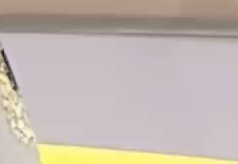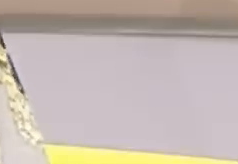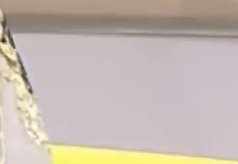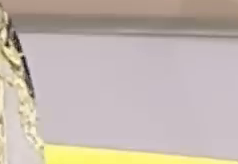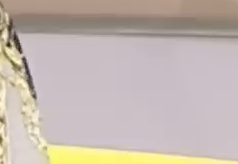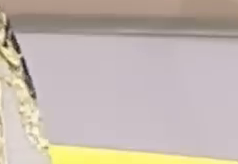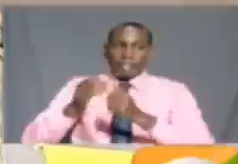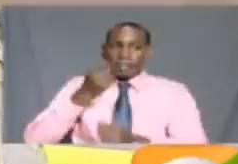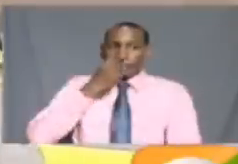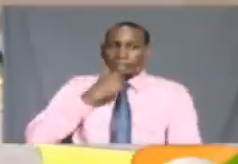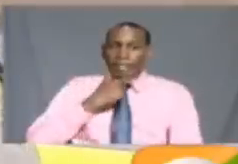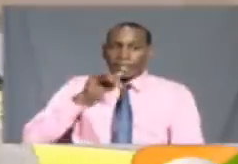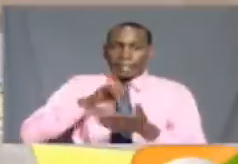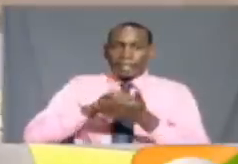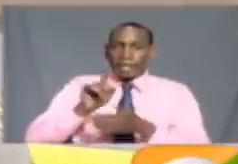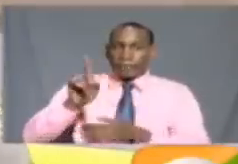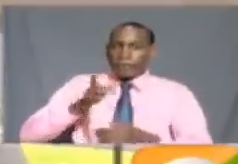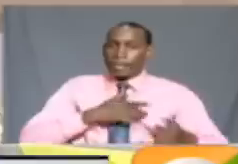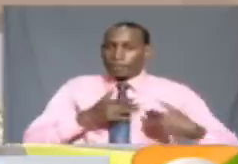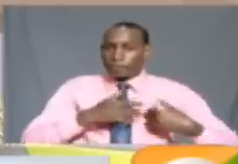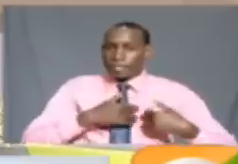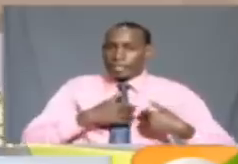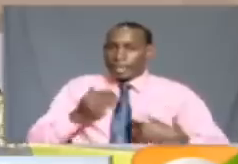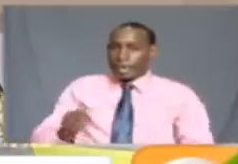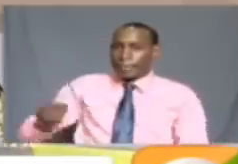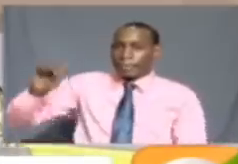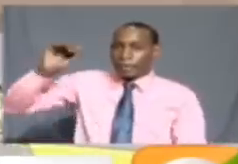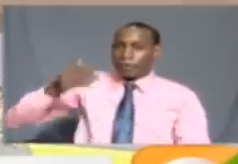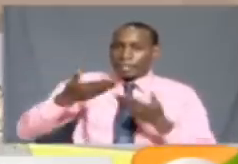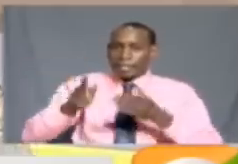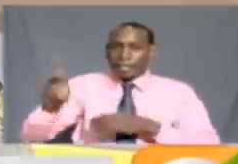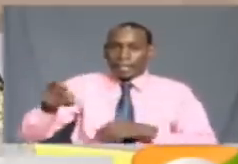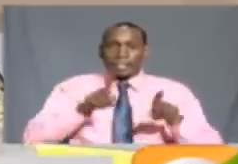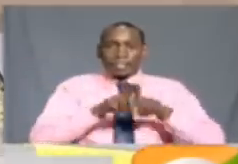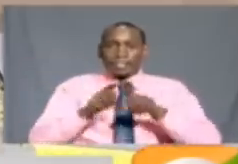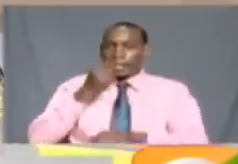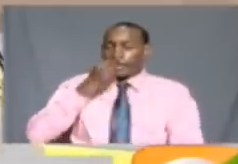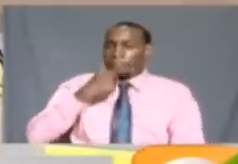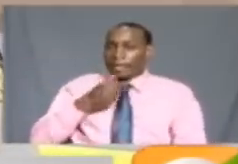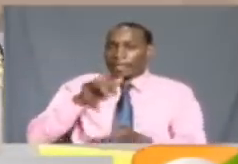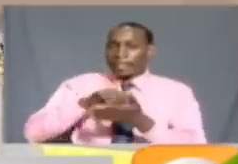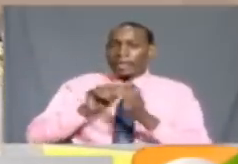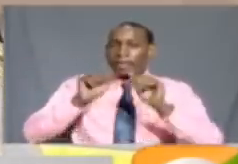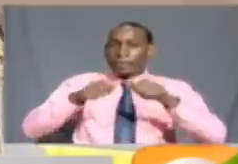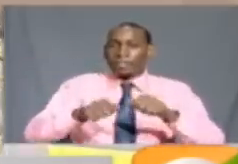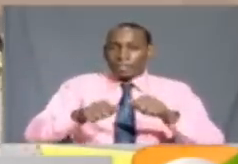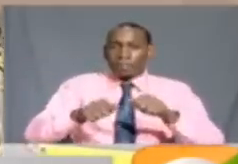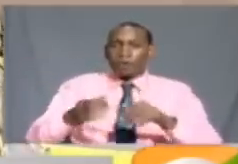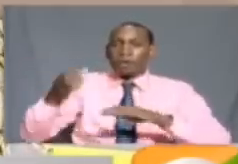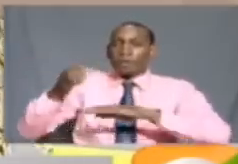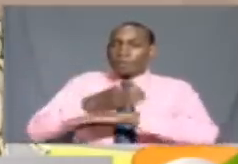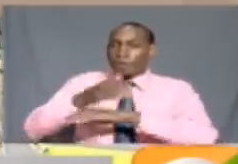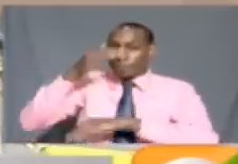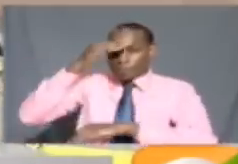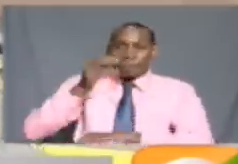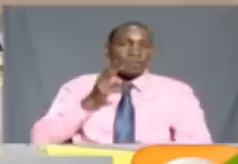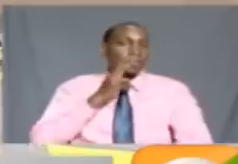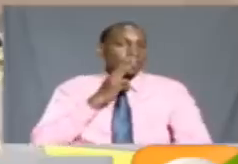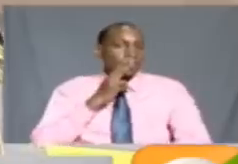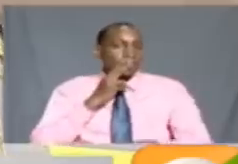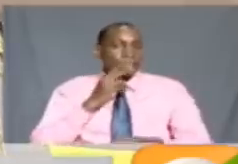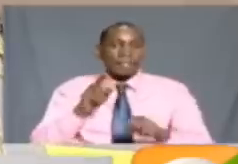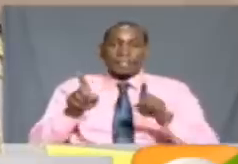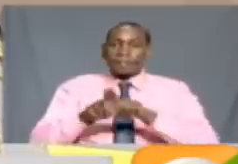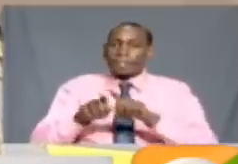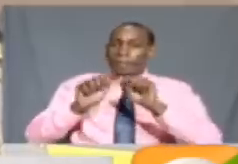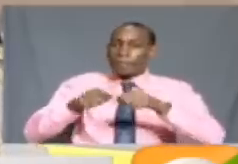18 is the age one is considered an adult in Kenya. It is also the age one can legally drink alcohol, smoke, and